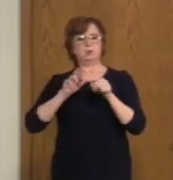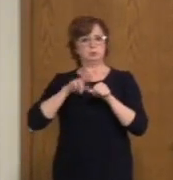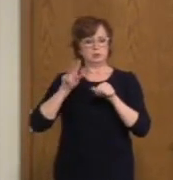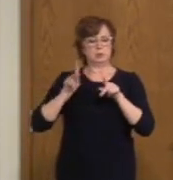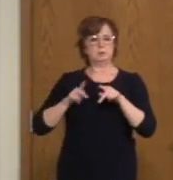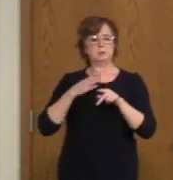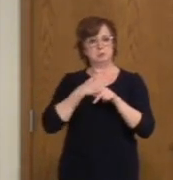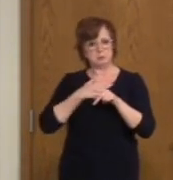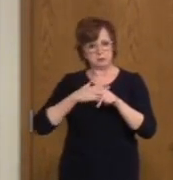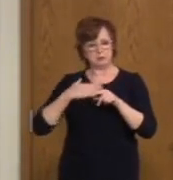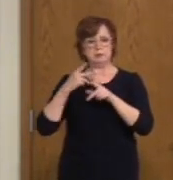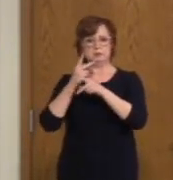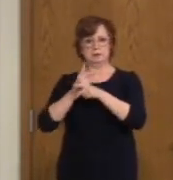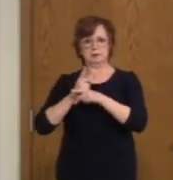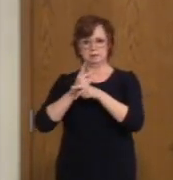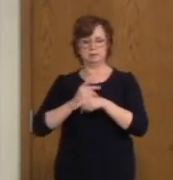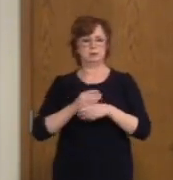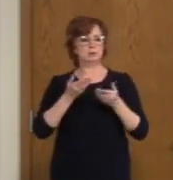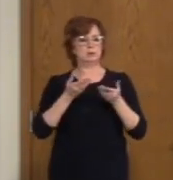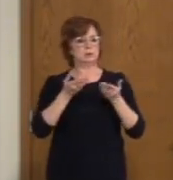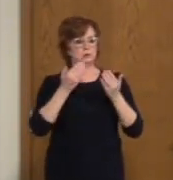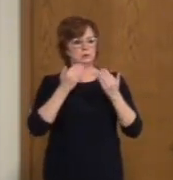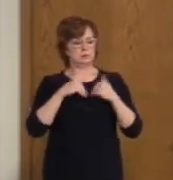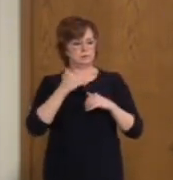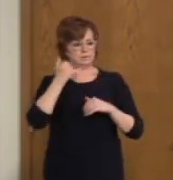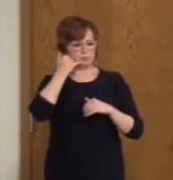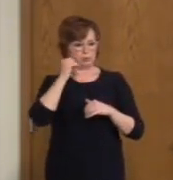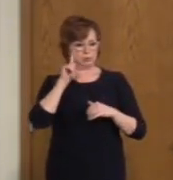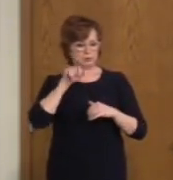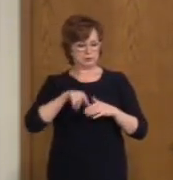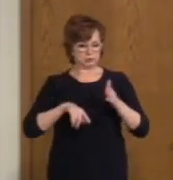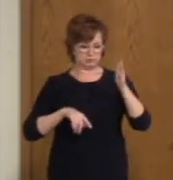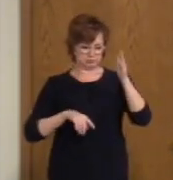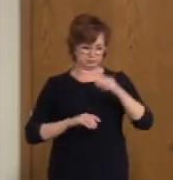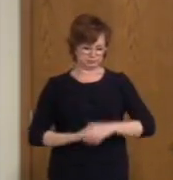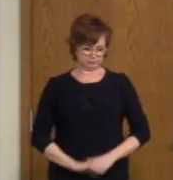day. Take another question on the line.